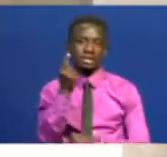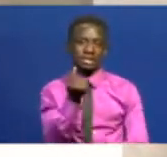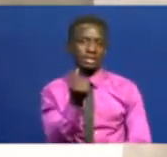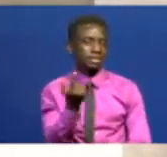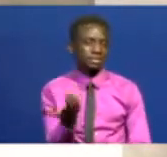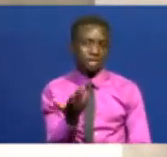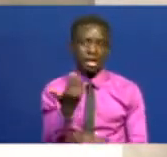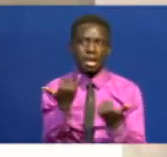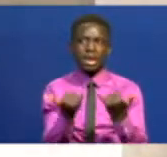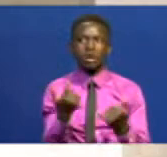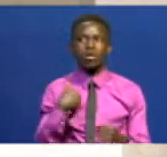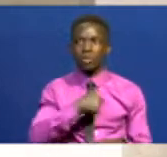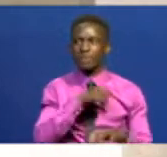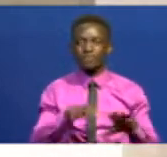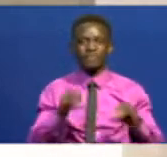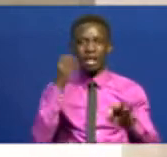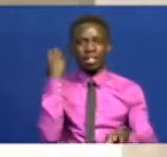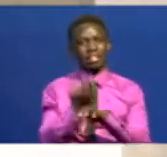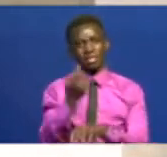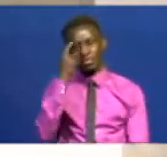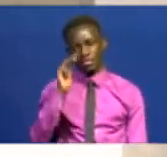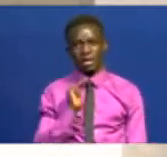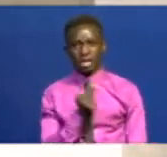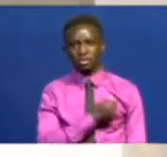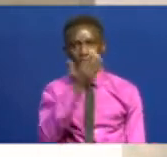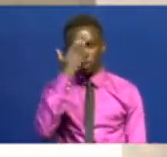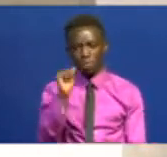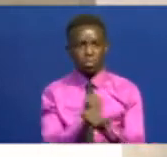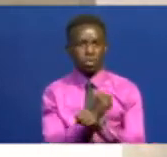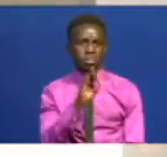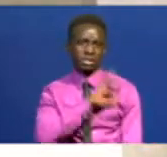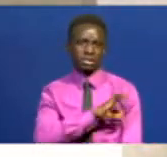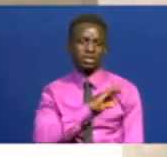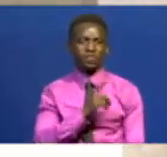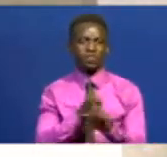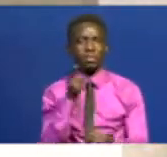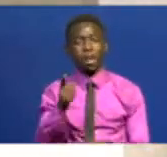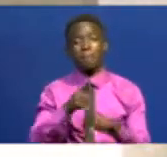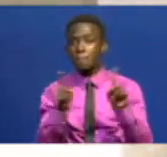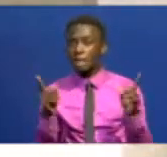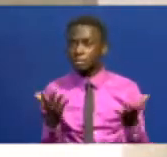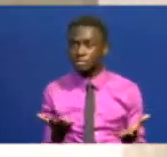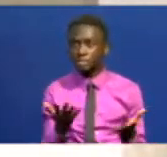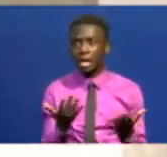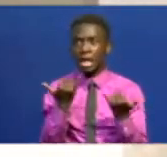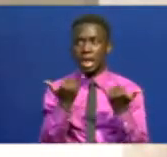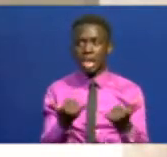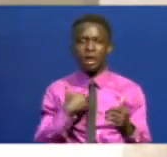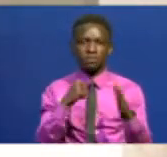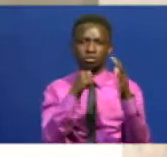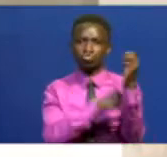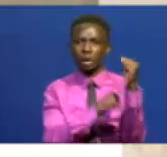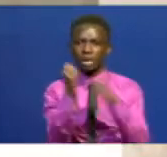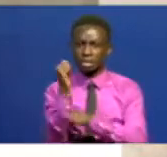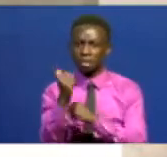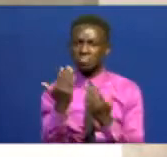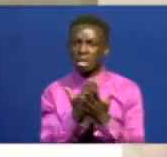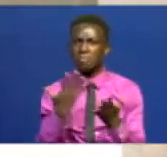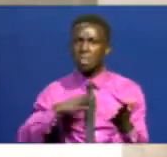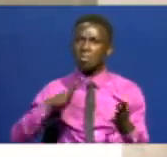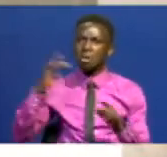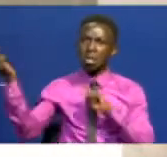are getting it difficult for us because we cannot make money out of it. But the researchers are coming and taking our seeds, and